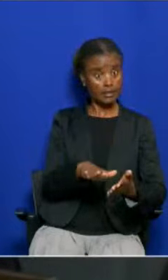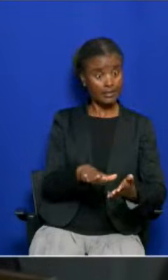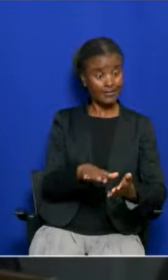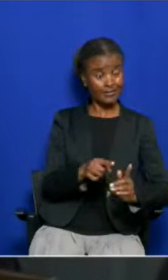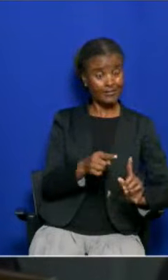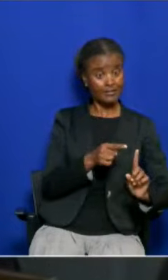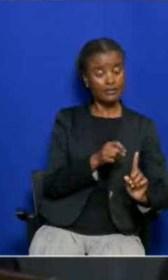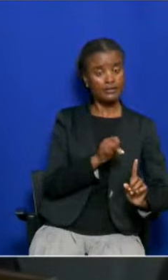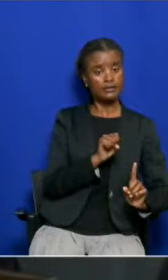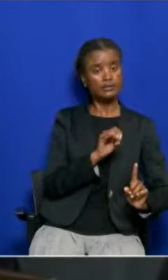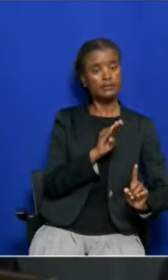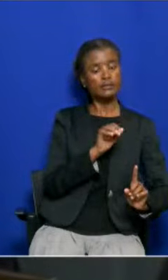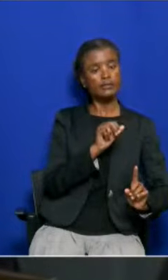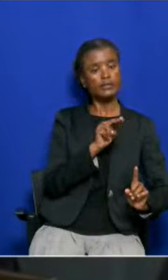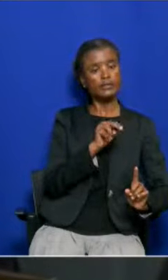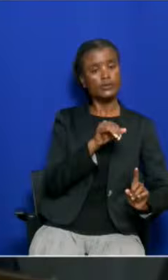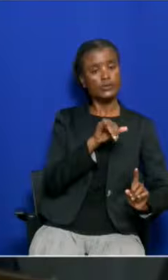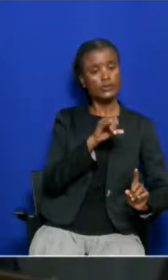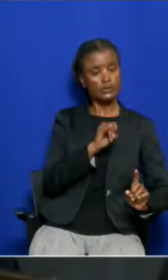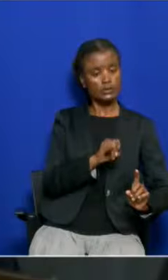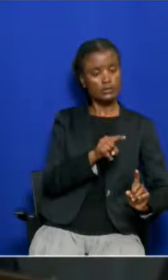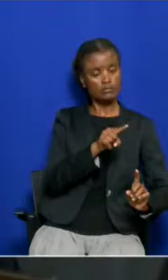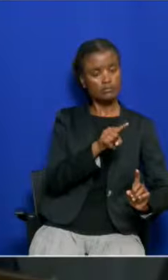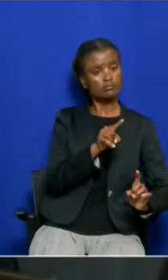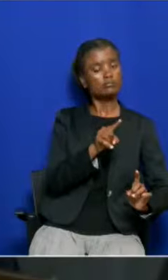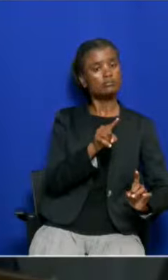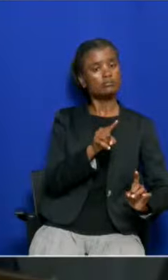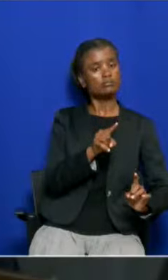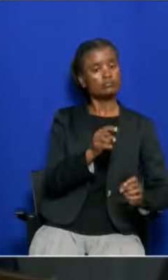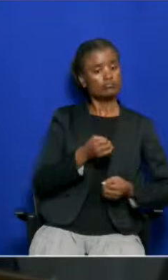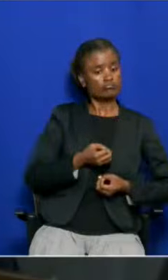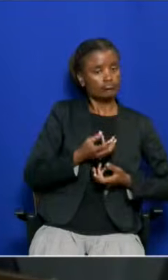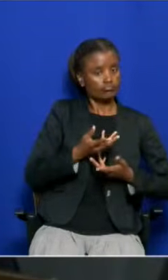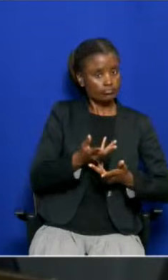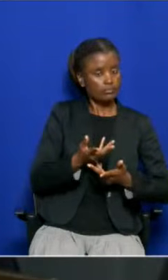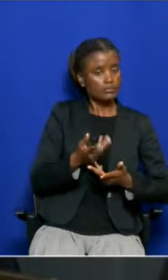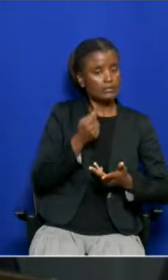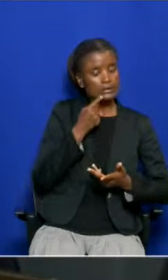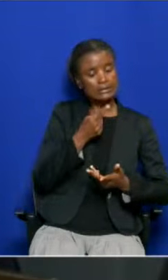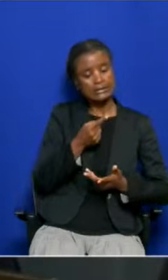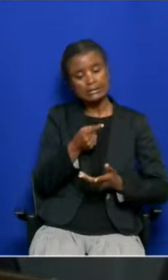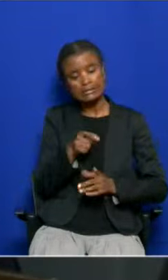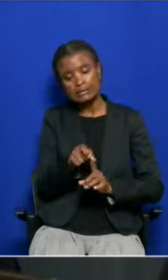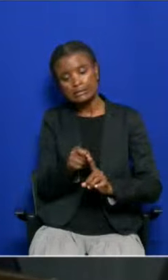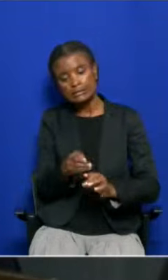his condolences in relation to that death. Is that not correct?